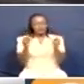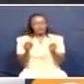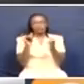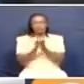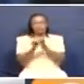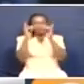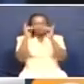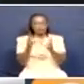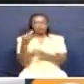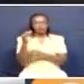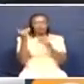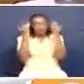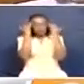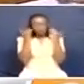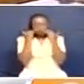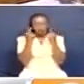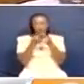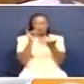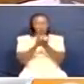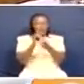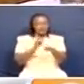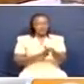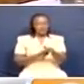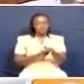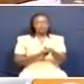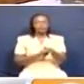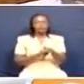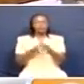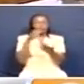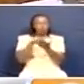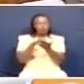court. Since then, the position has changed